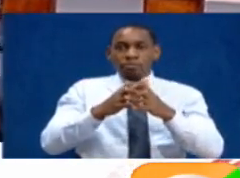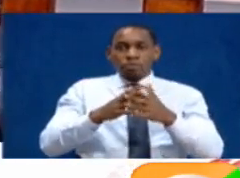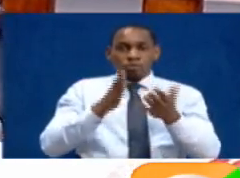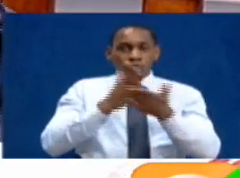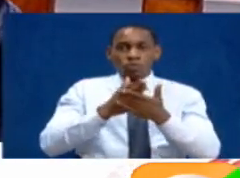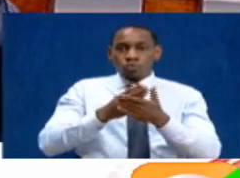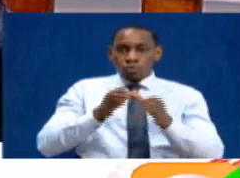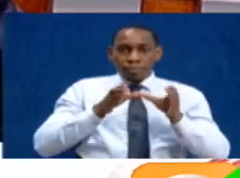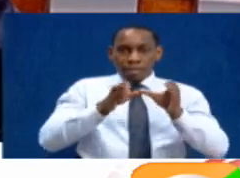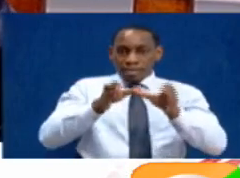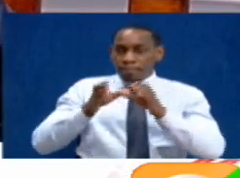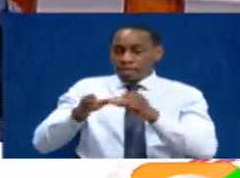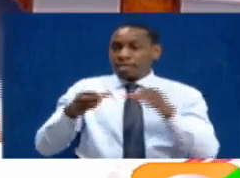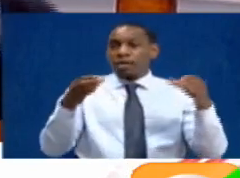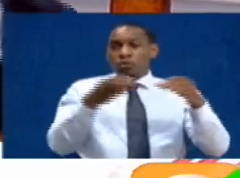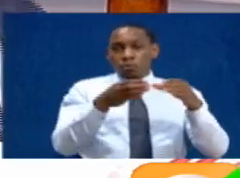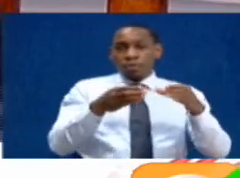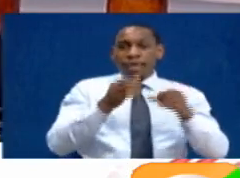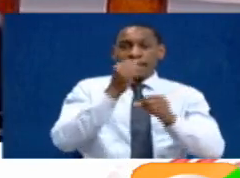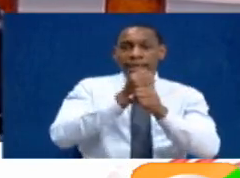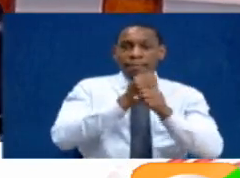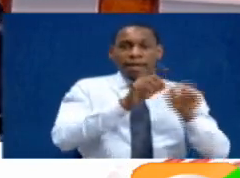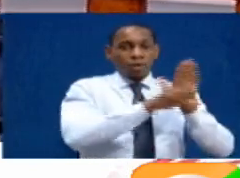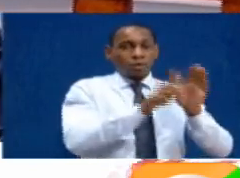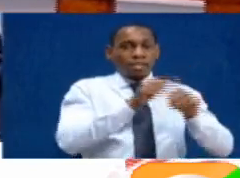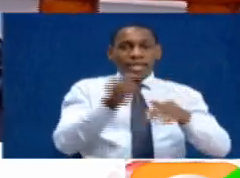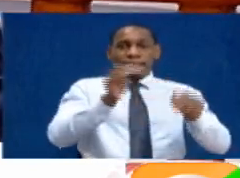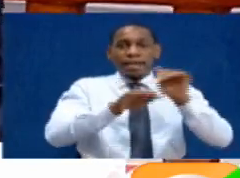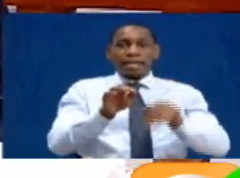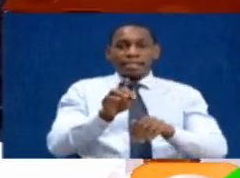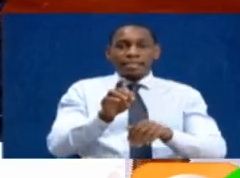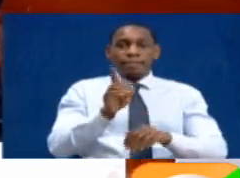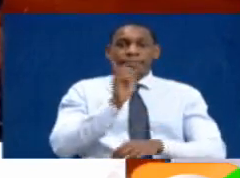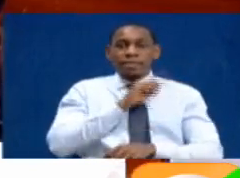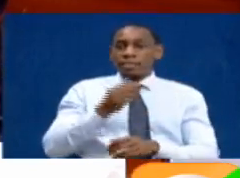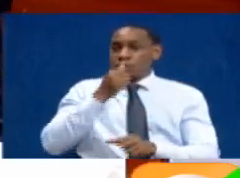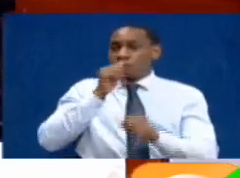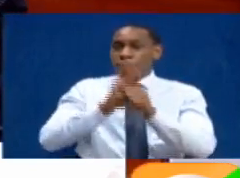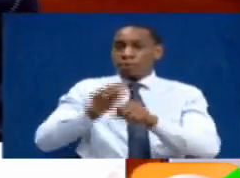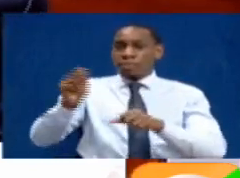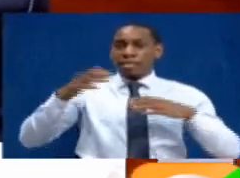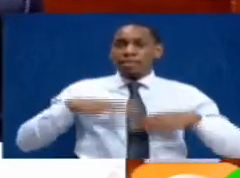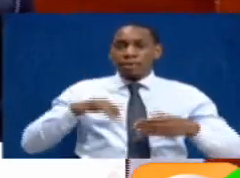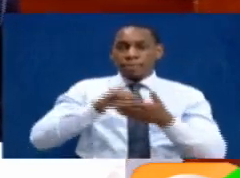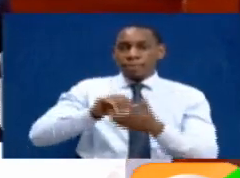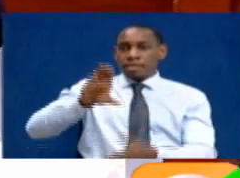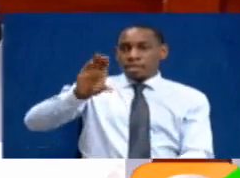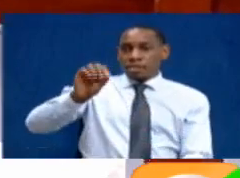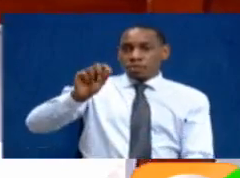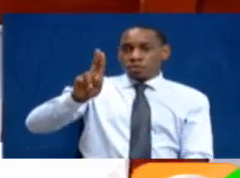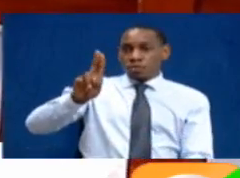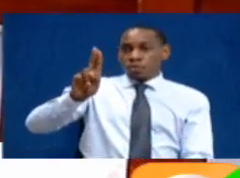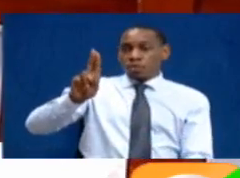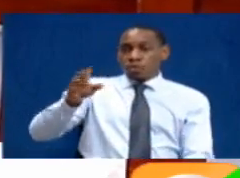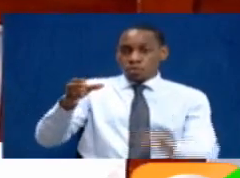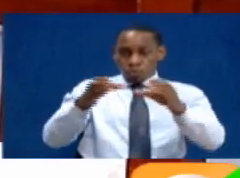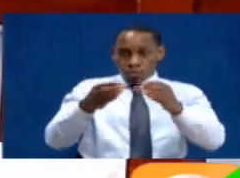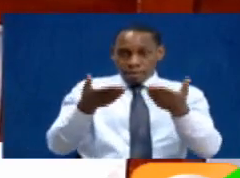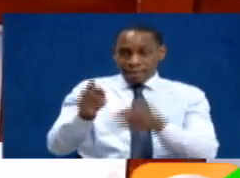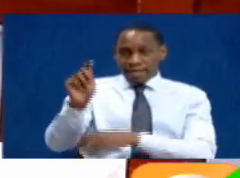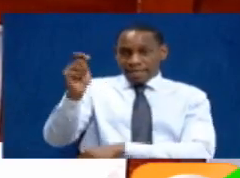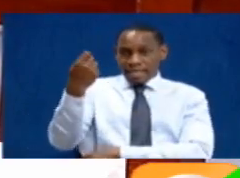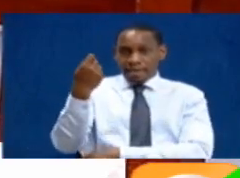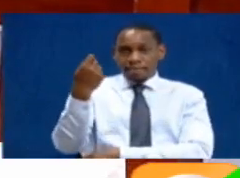We are a pressure group. And when I was elected, I promised Kenyans that COTU, the Central Organization of Trade Unions in